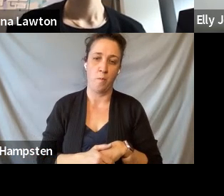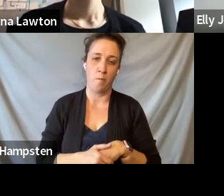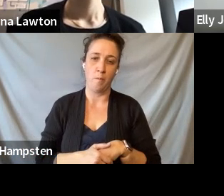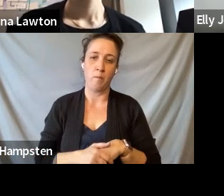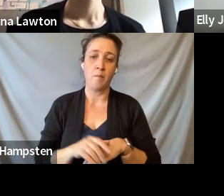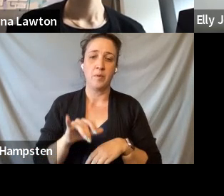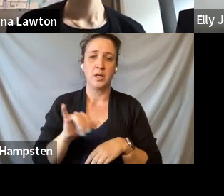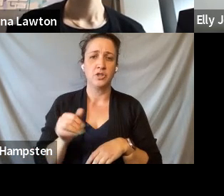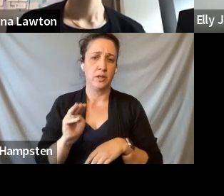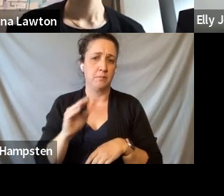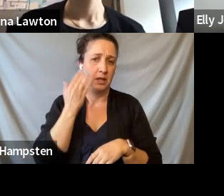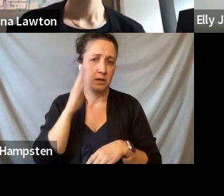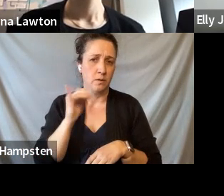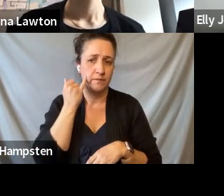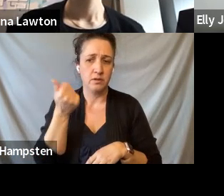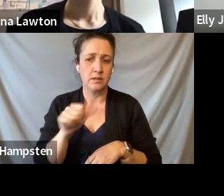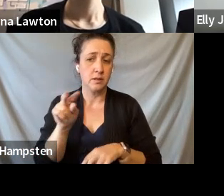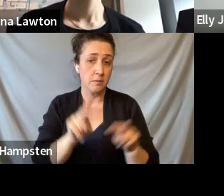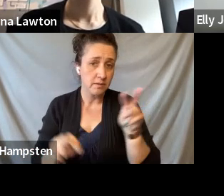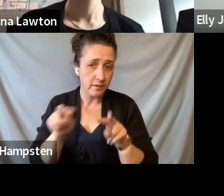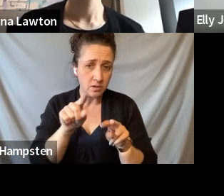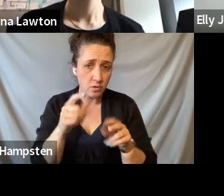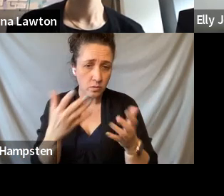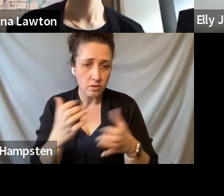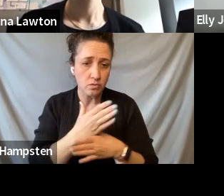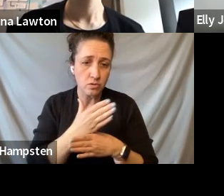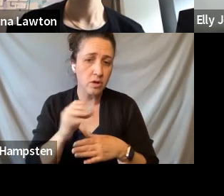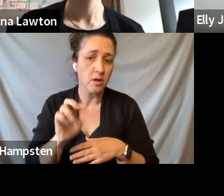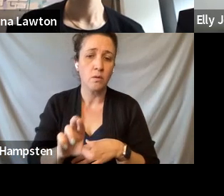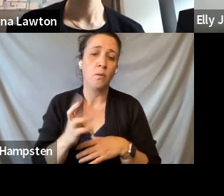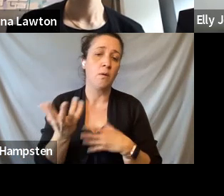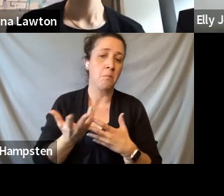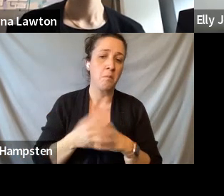Jim, I didn't know if there's any observations you wanted to share, or